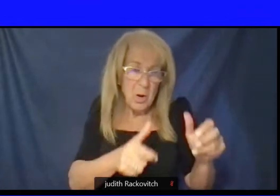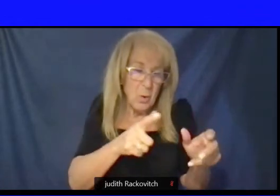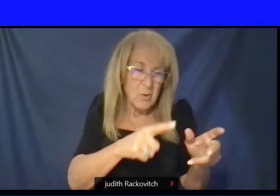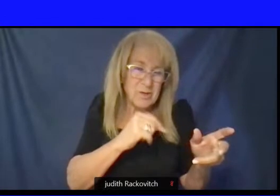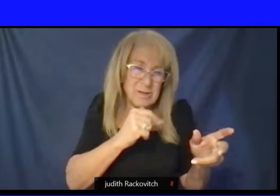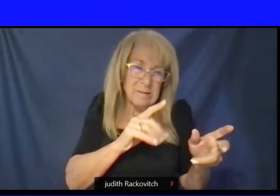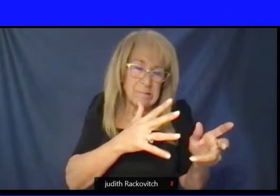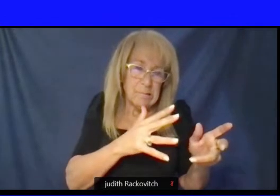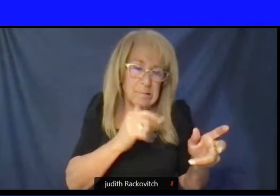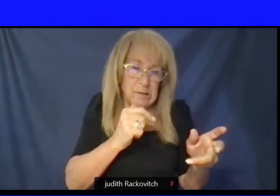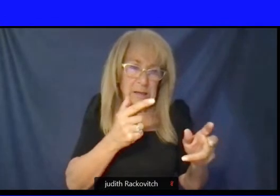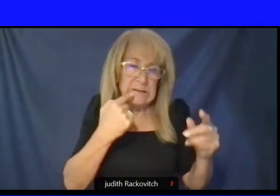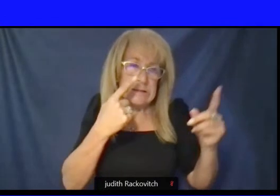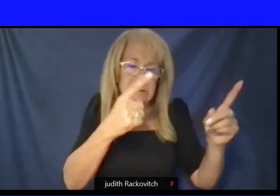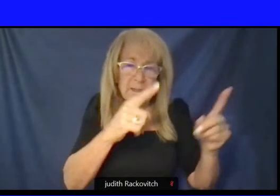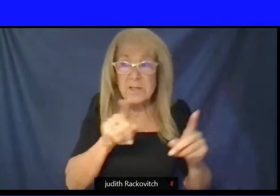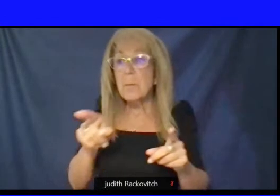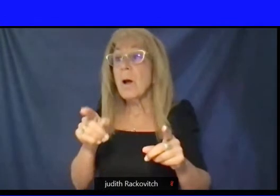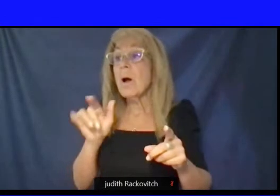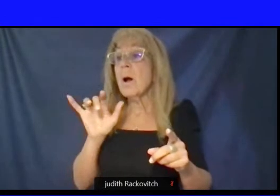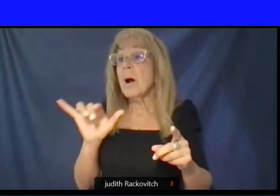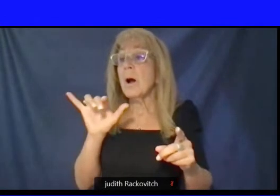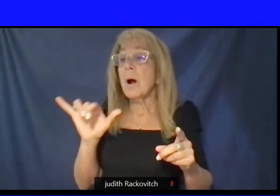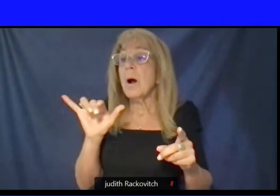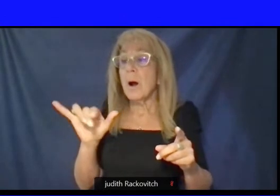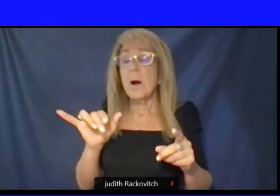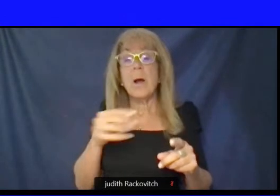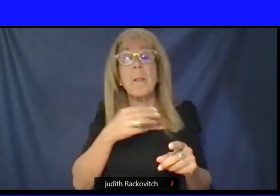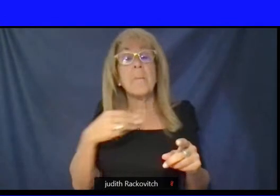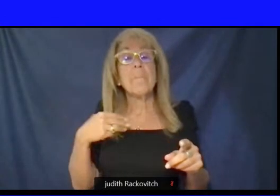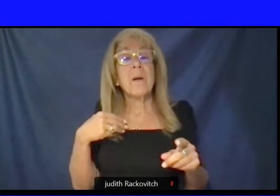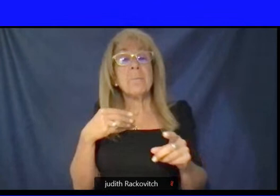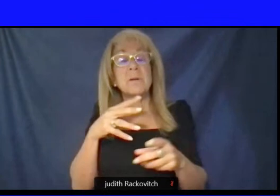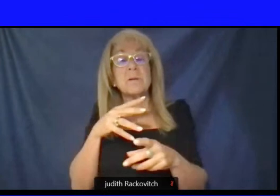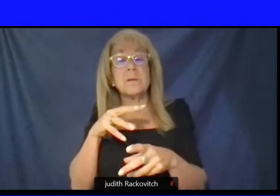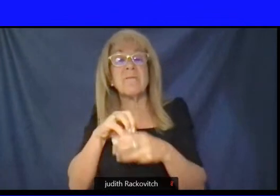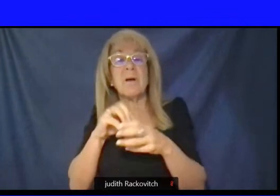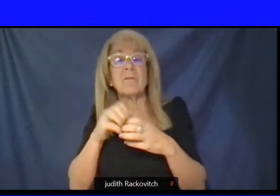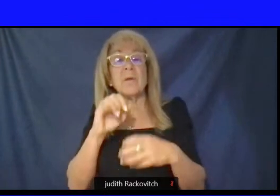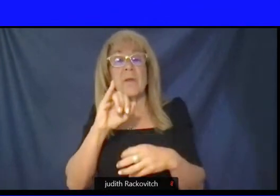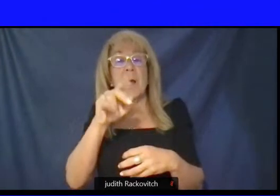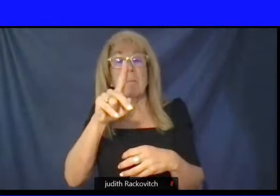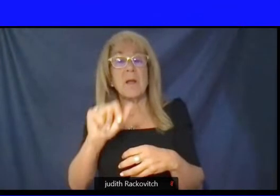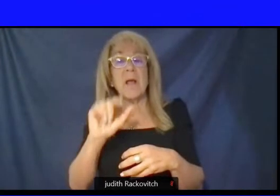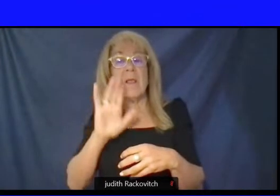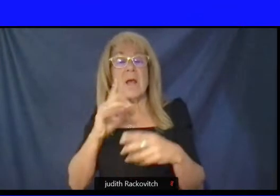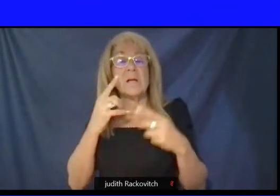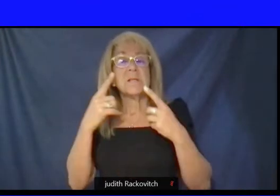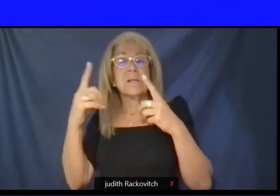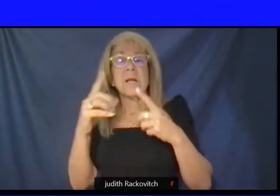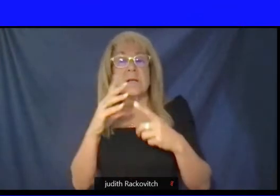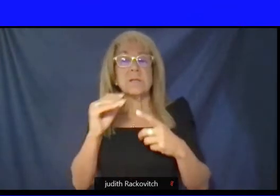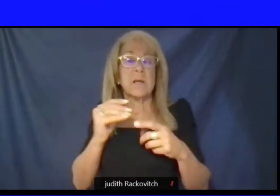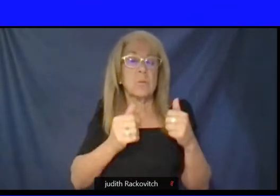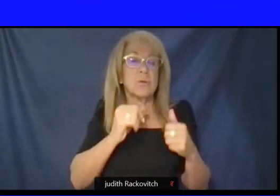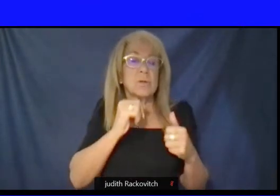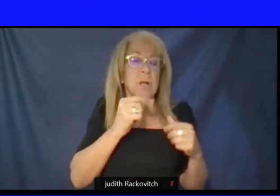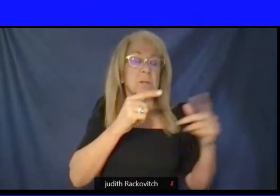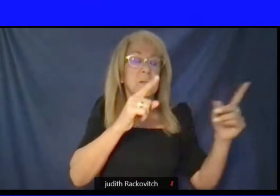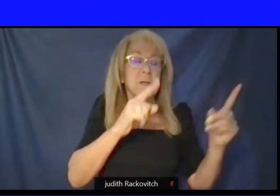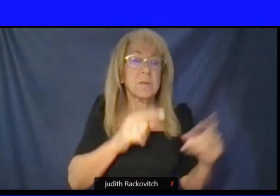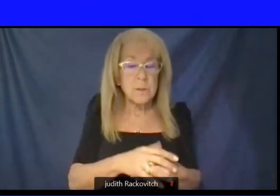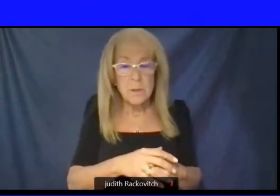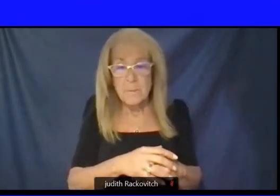performing up to what we expect. And so far, during this pilot phase, they have been doing really an